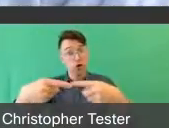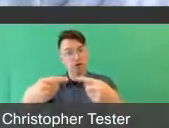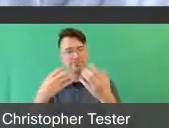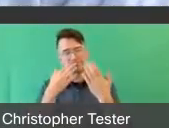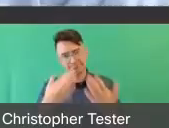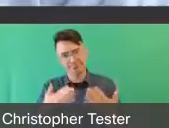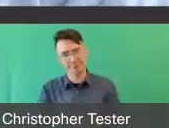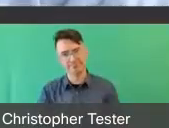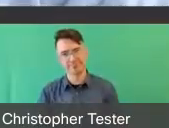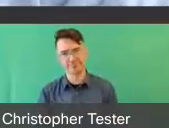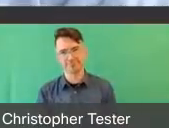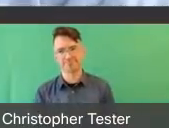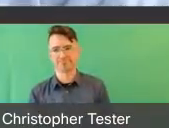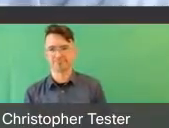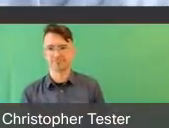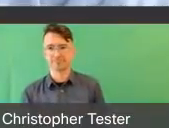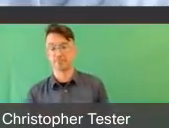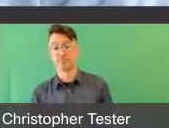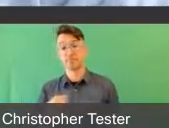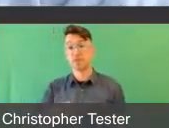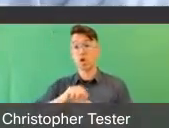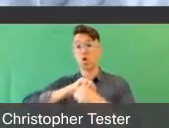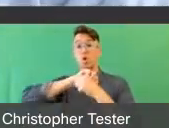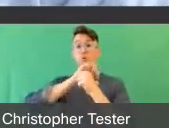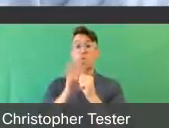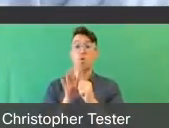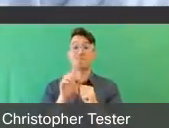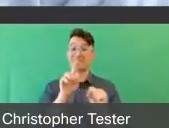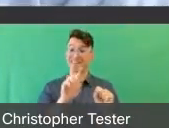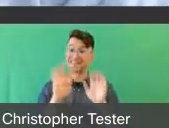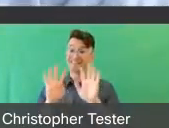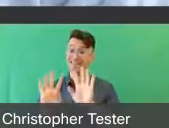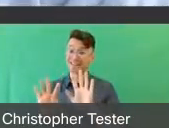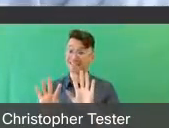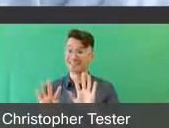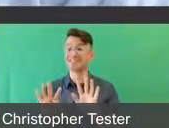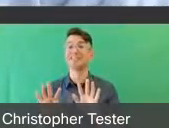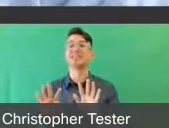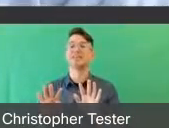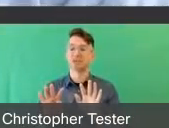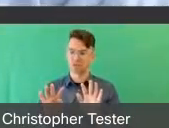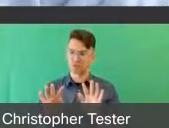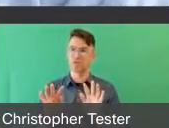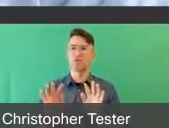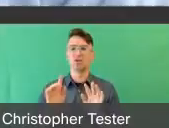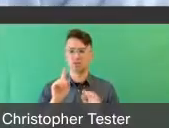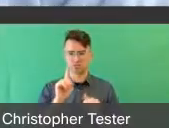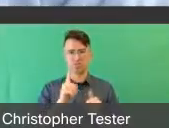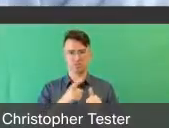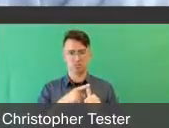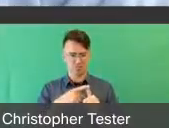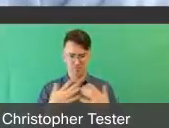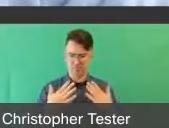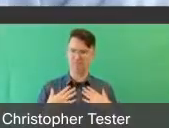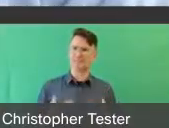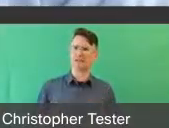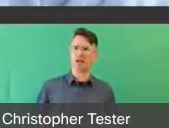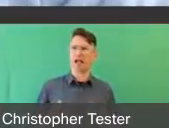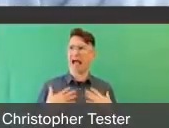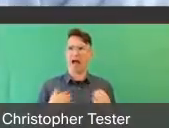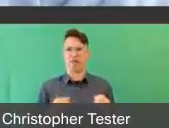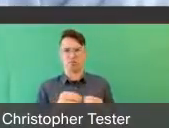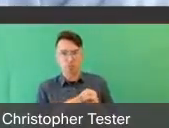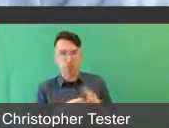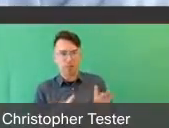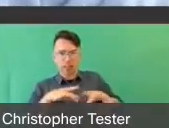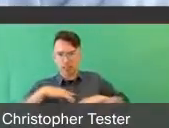COVID-19 is not only a physical health issue, it also affects mental health. And I think many